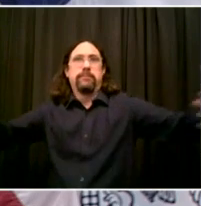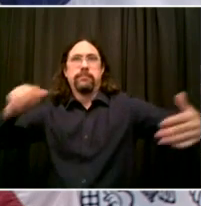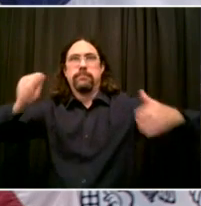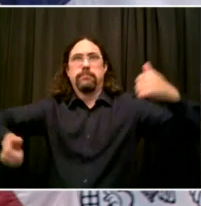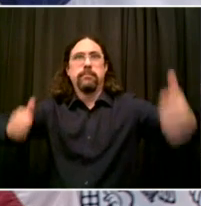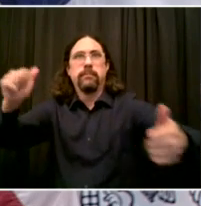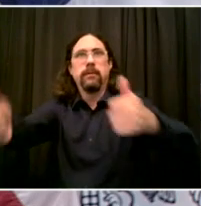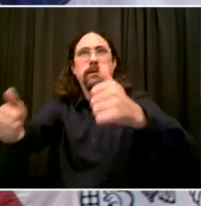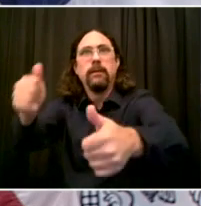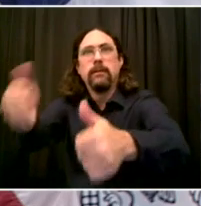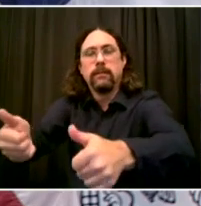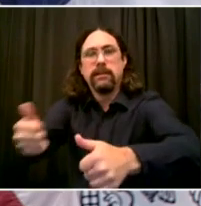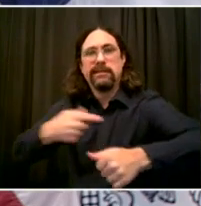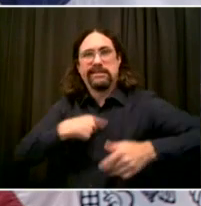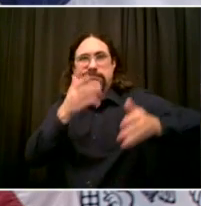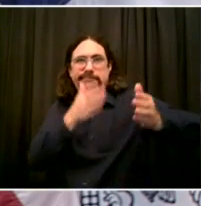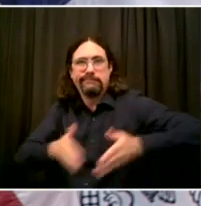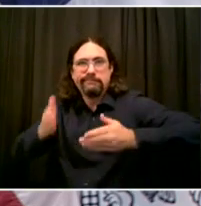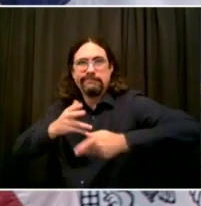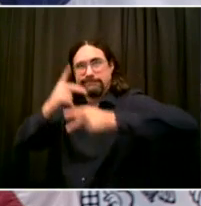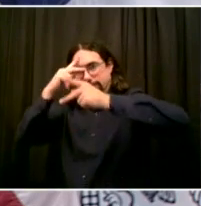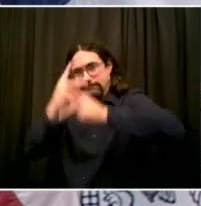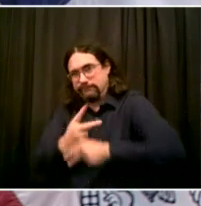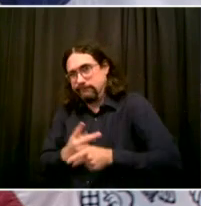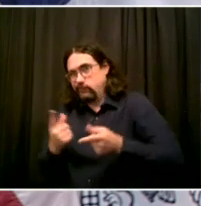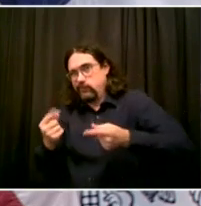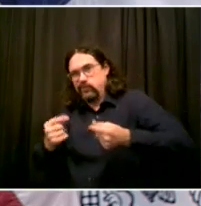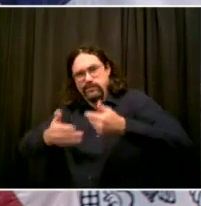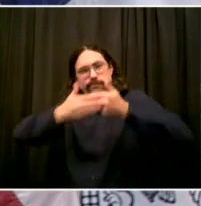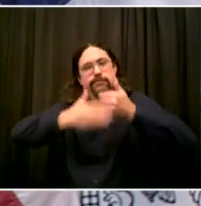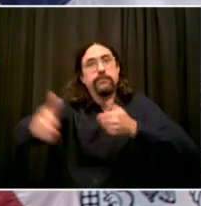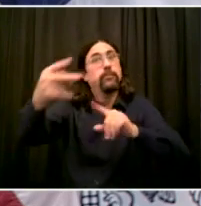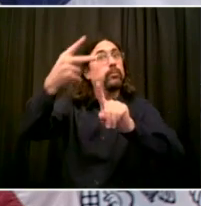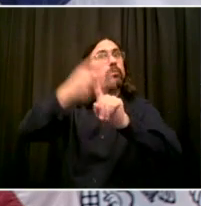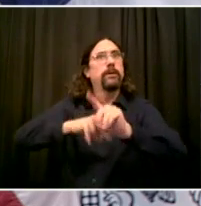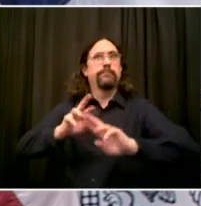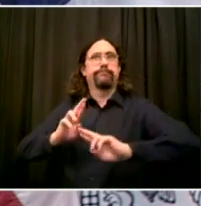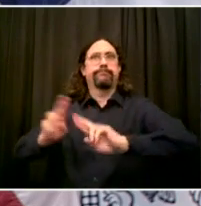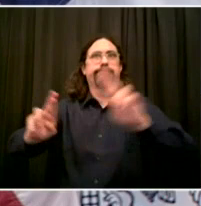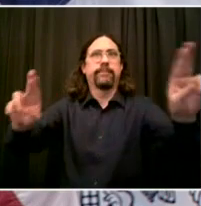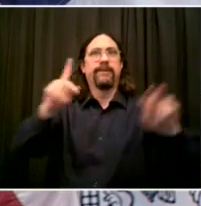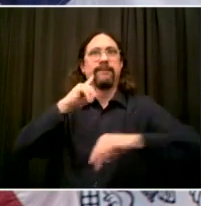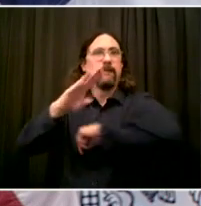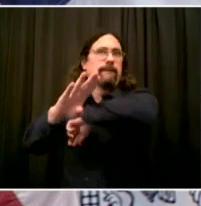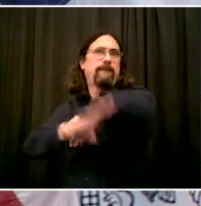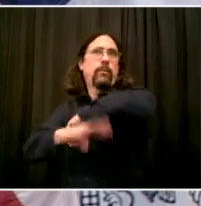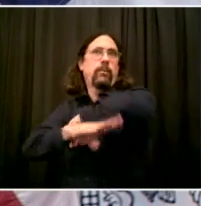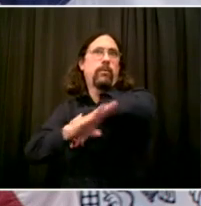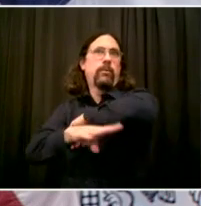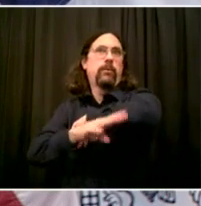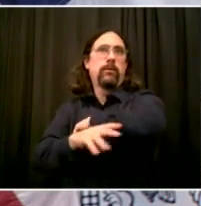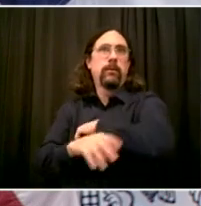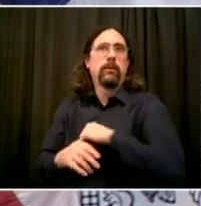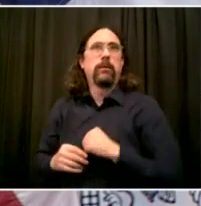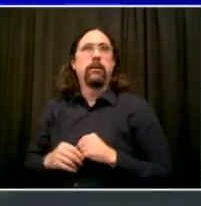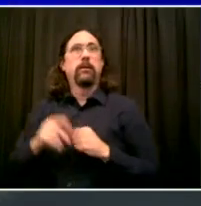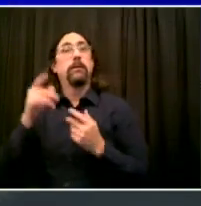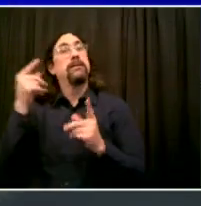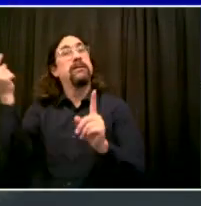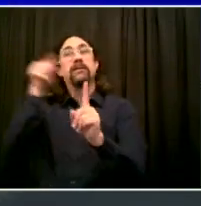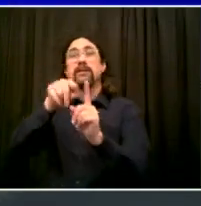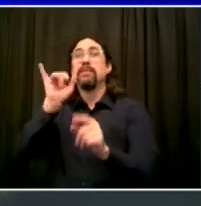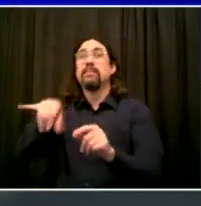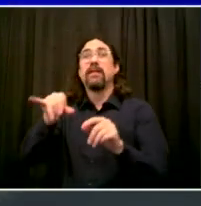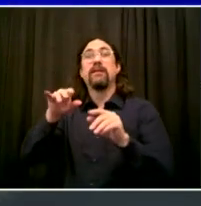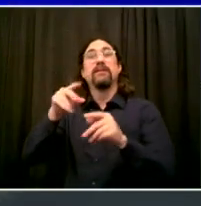for families so that those who do choose to have their child go back to school will have all the support possible. With that, I'm going to turn to our